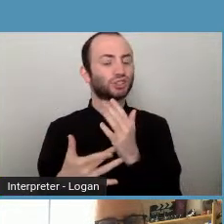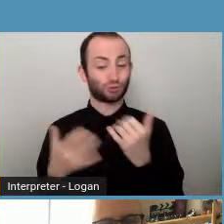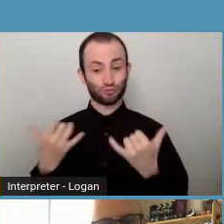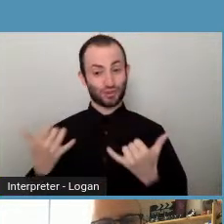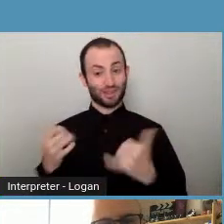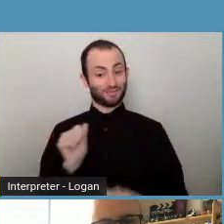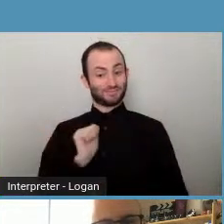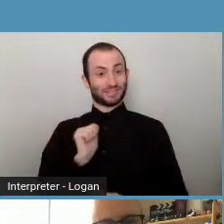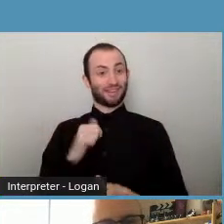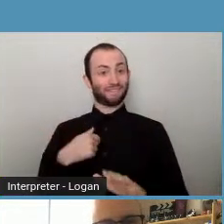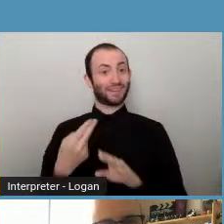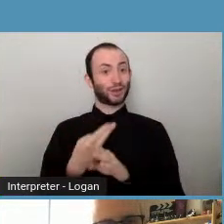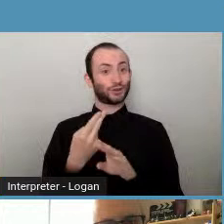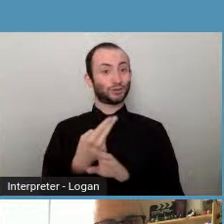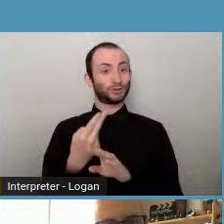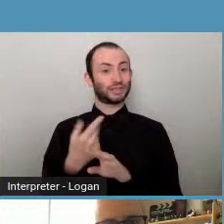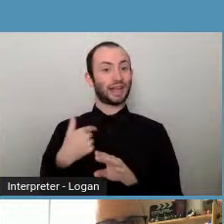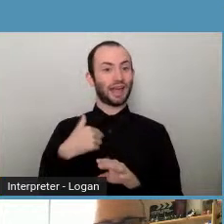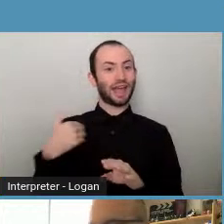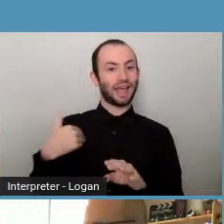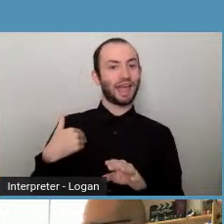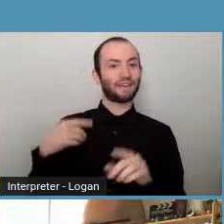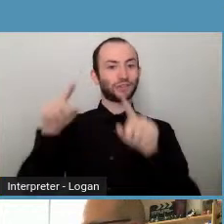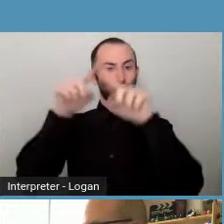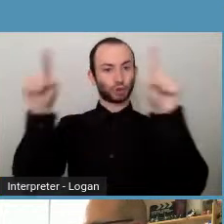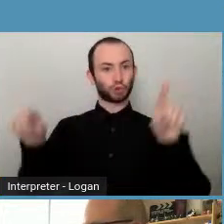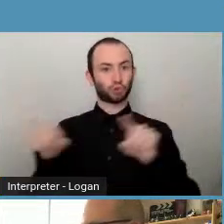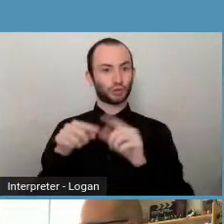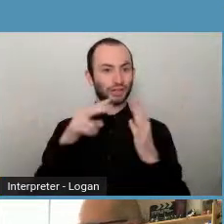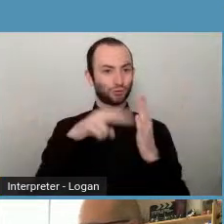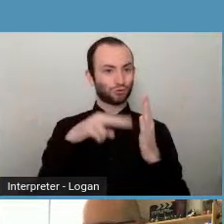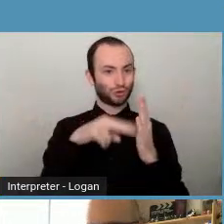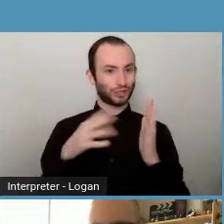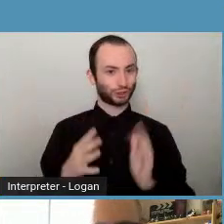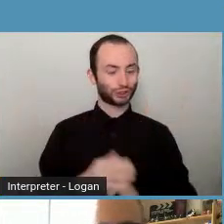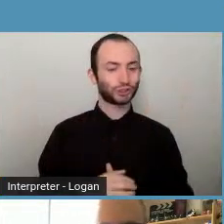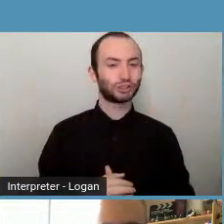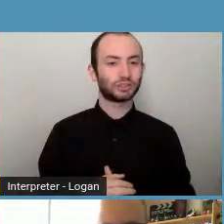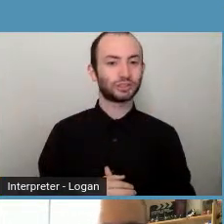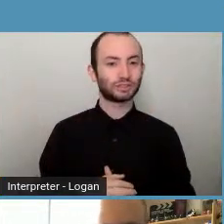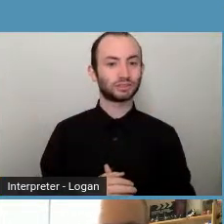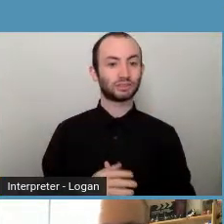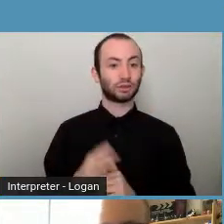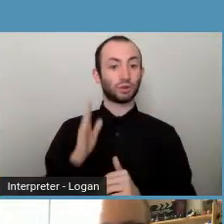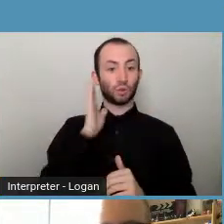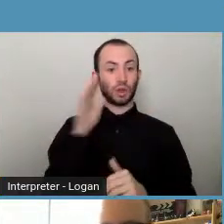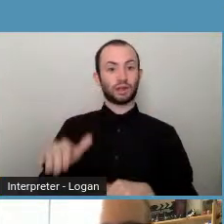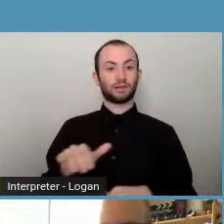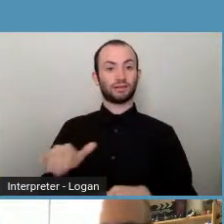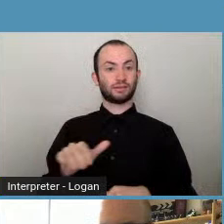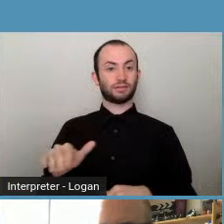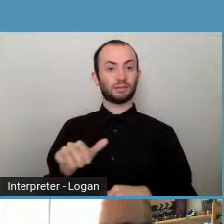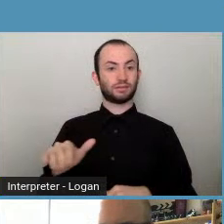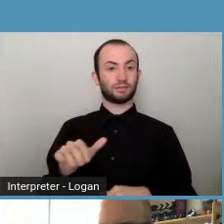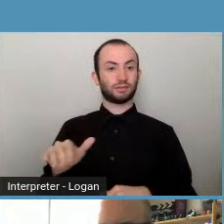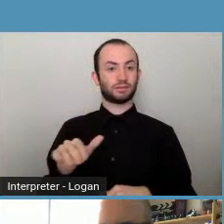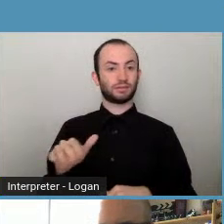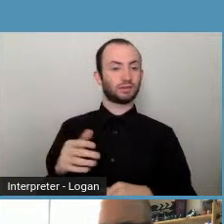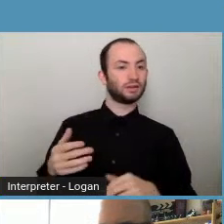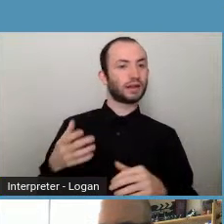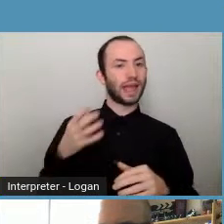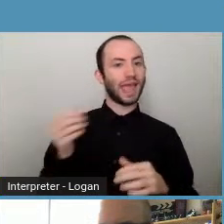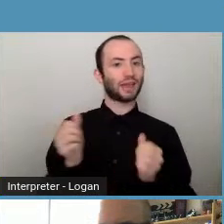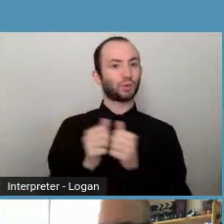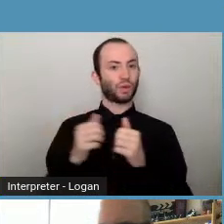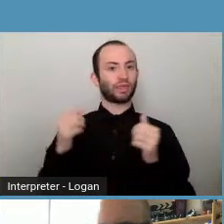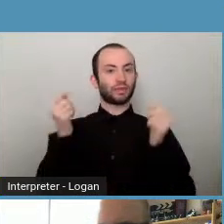technology right now. I'm running a screen reader, which is reading my screen to me. It's reading these slides to me as I'm talking to you. And I've got earbuds in.